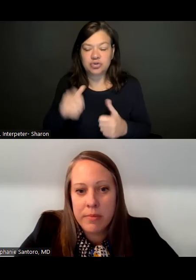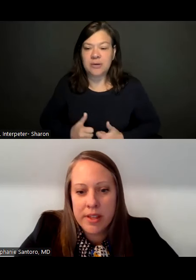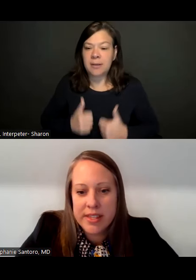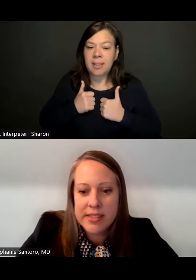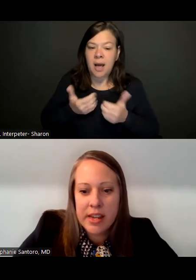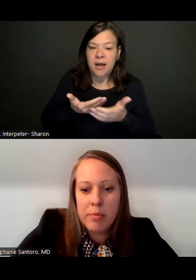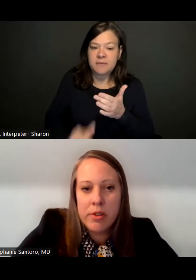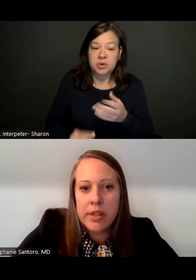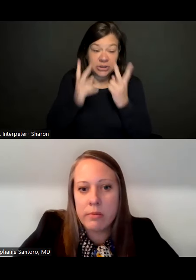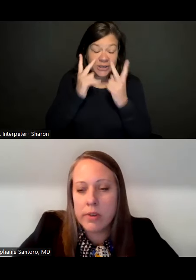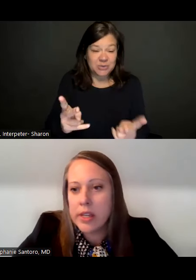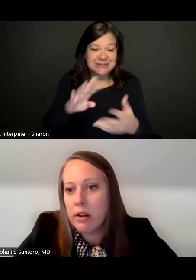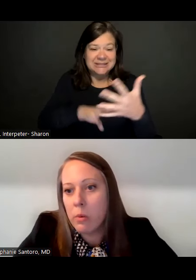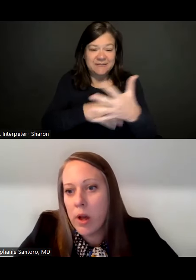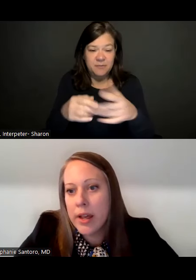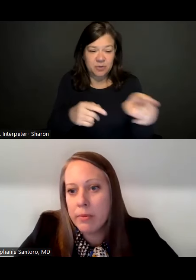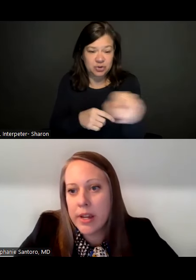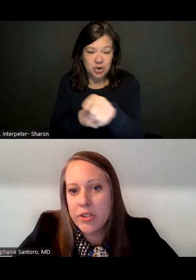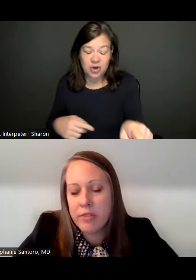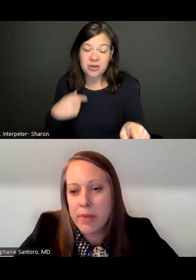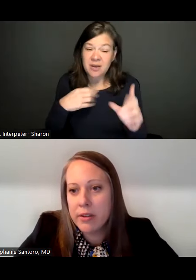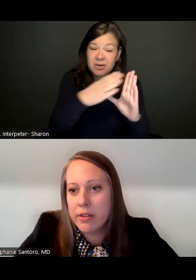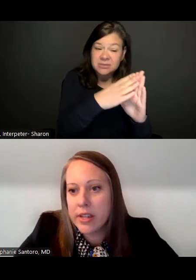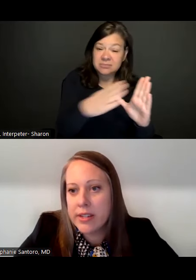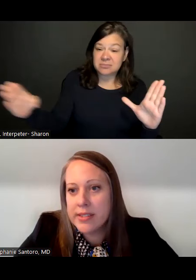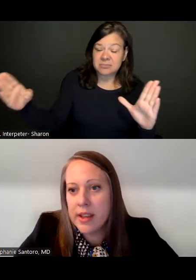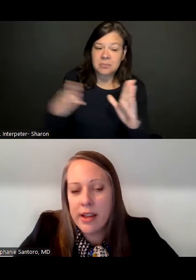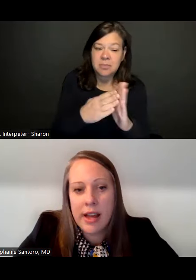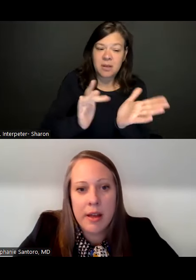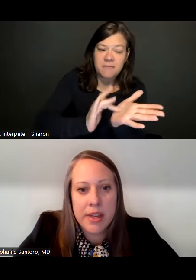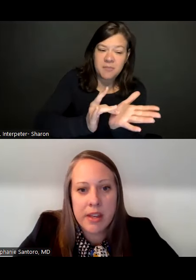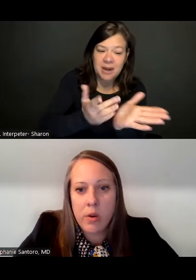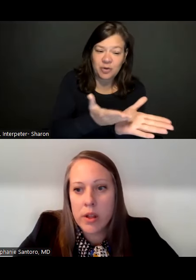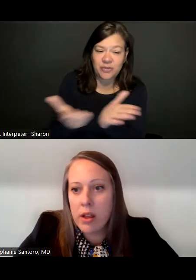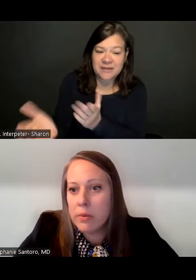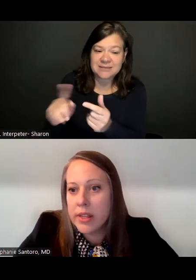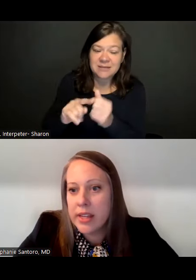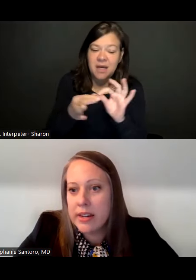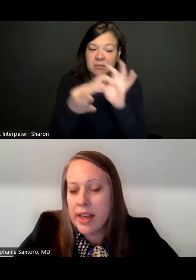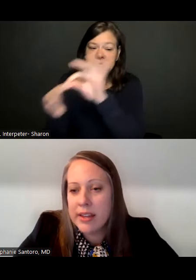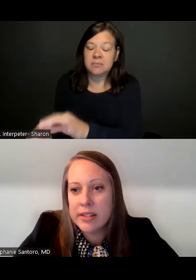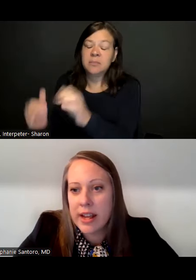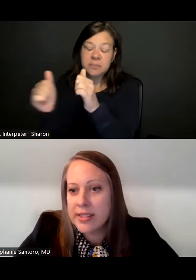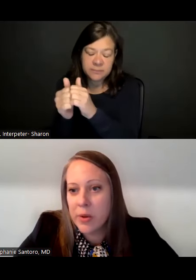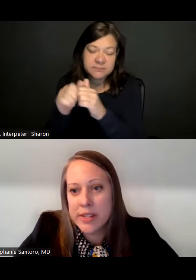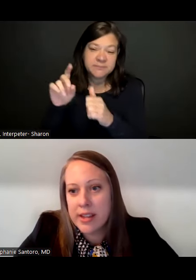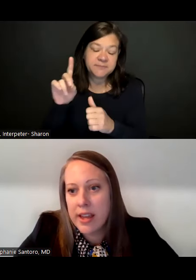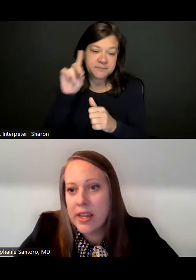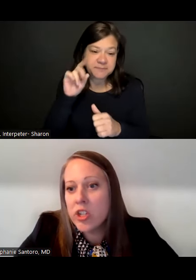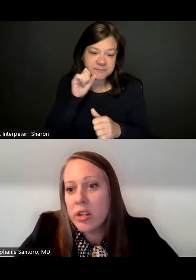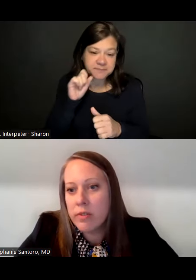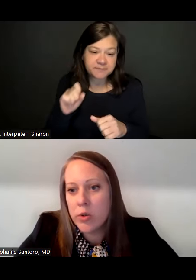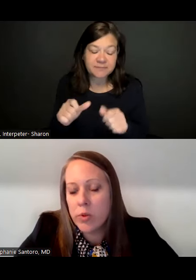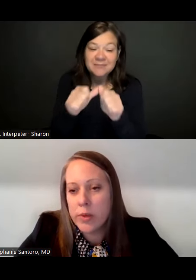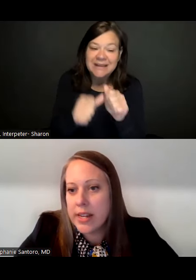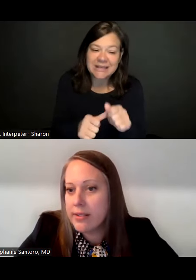see from this table that there really are a wide range of medical things that can go along with it. And as I always say,